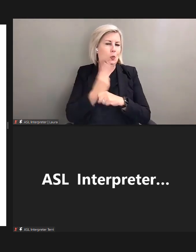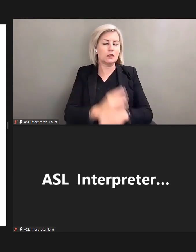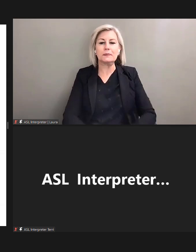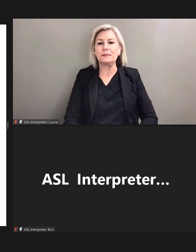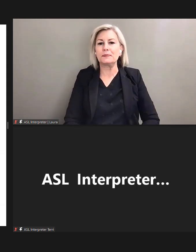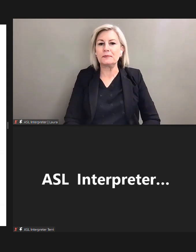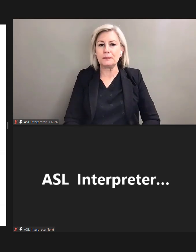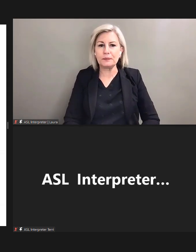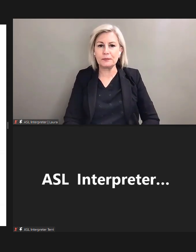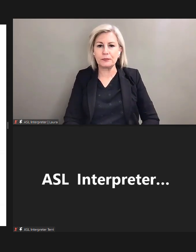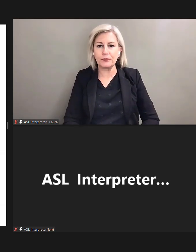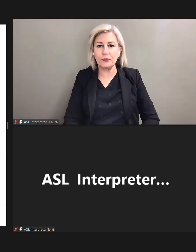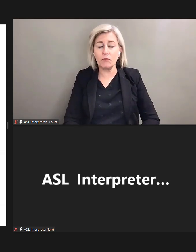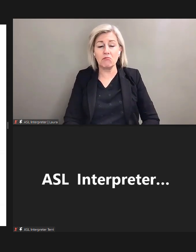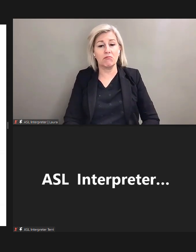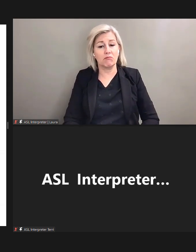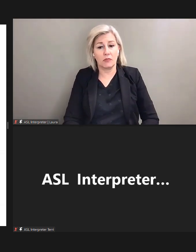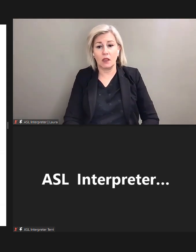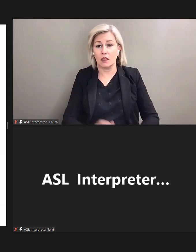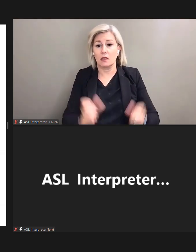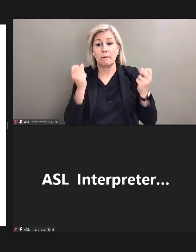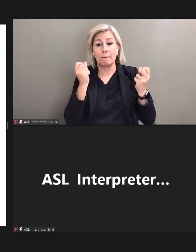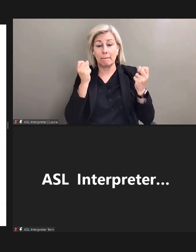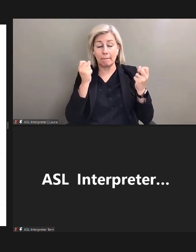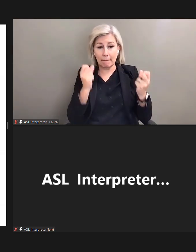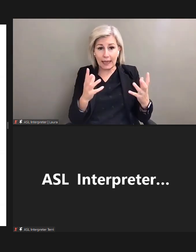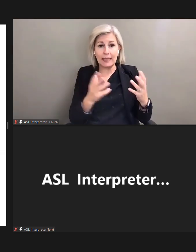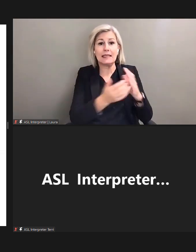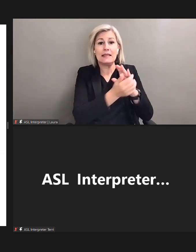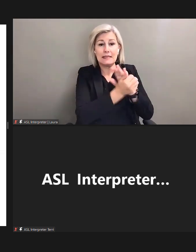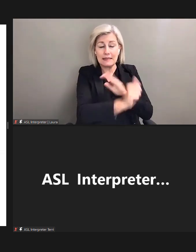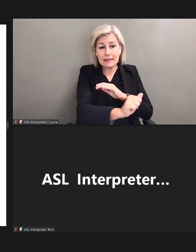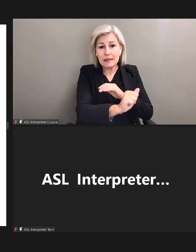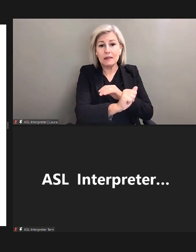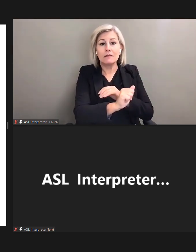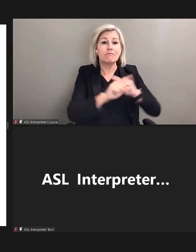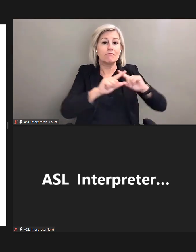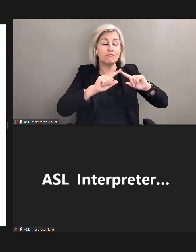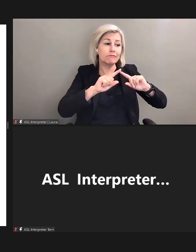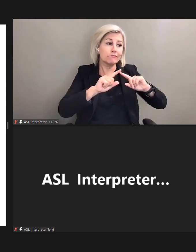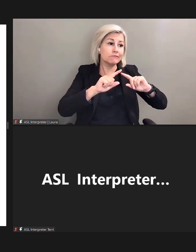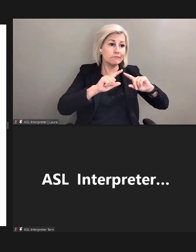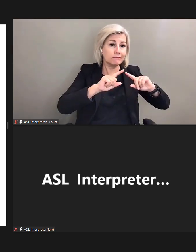Now, like many skillful tasks, competent screeners can make